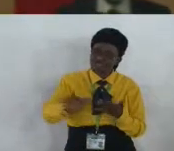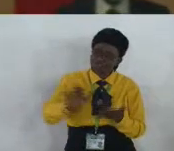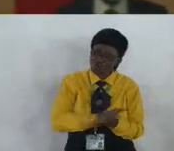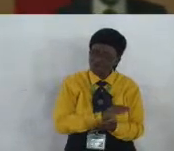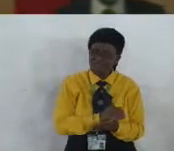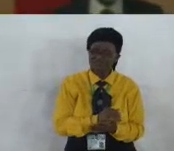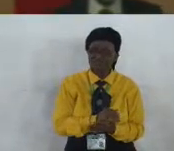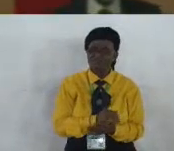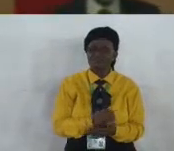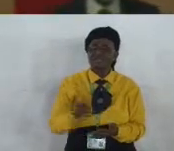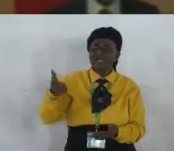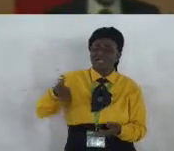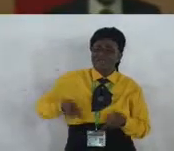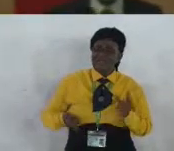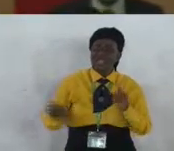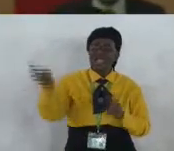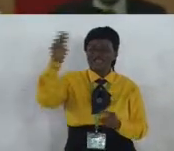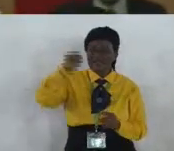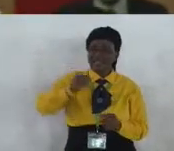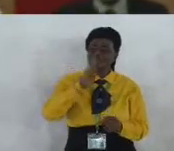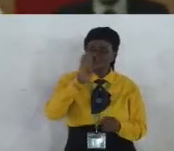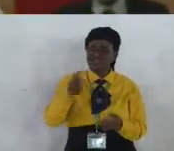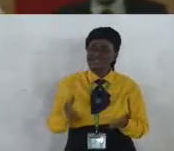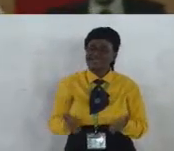let it be lifted tonight.